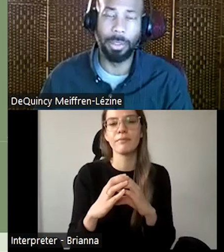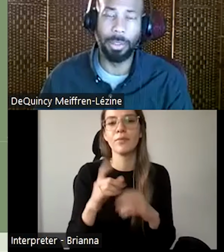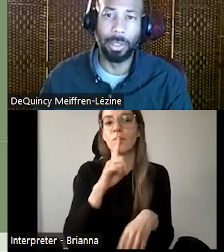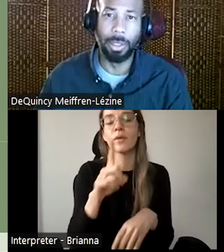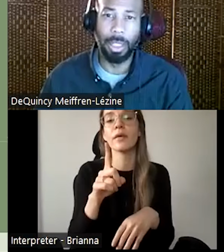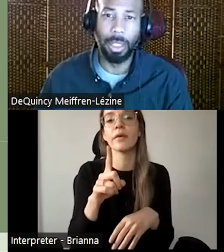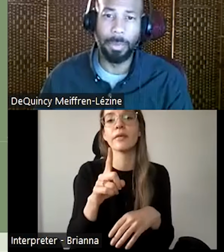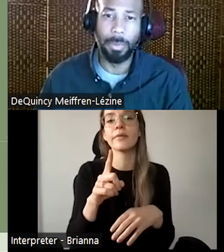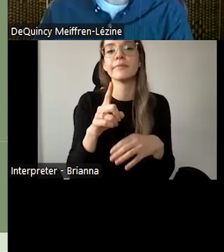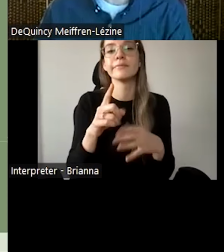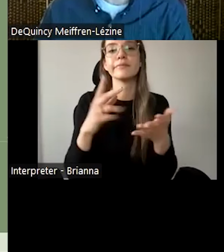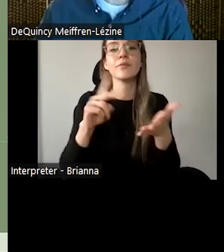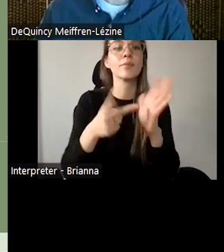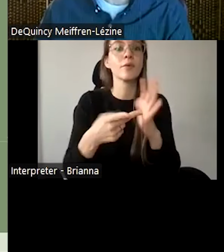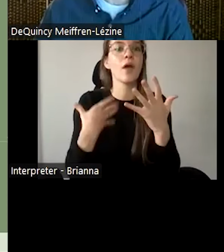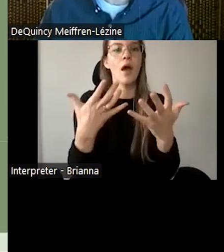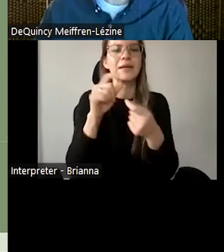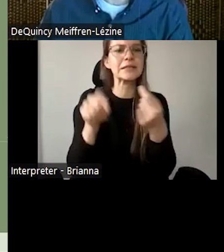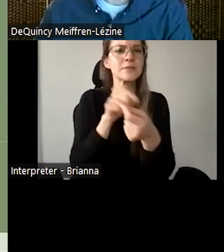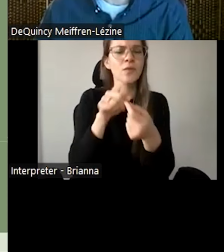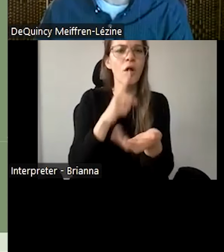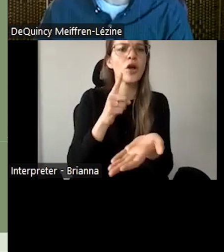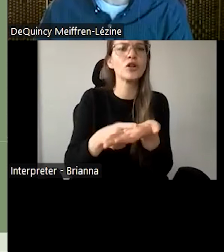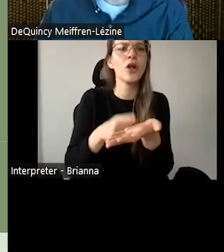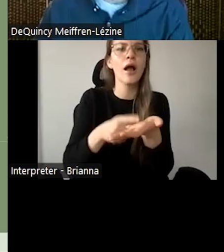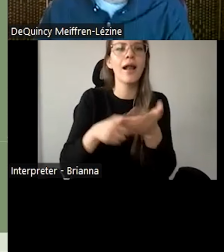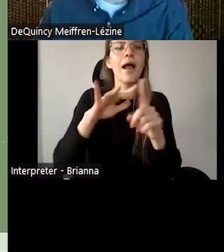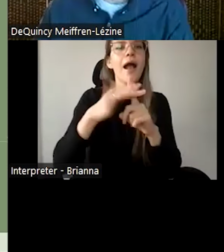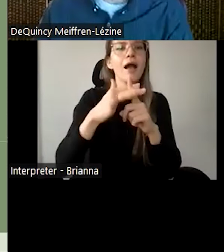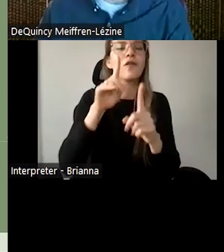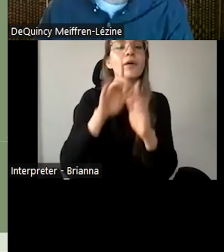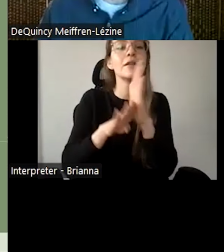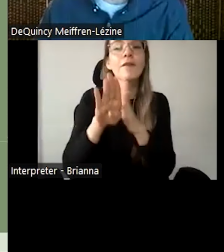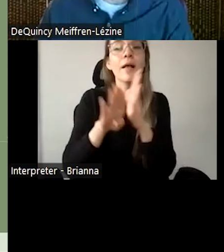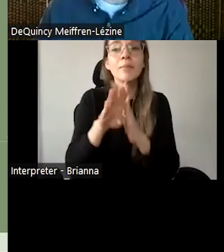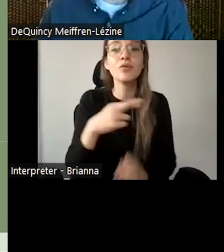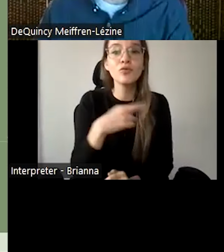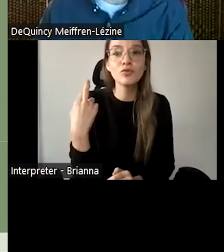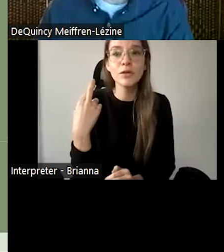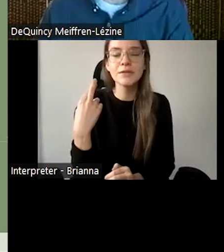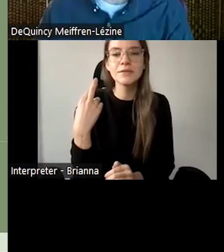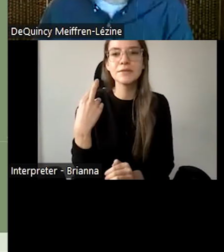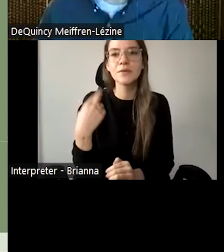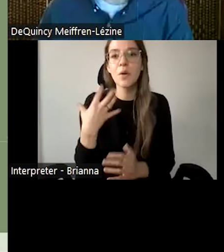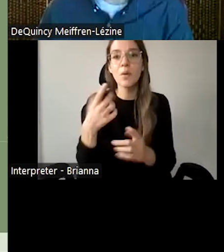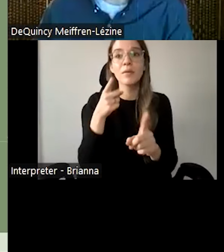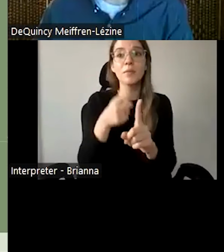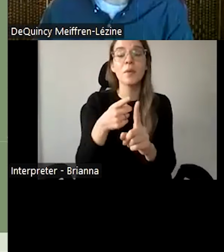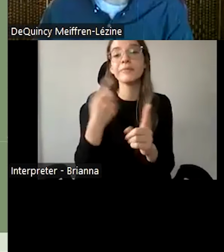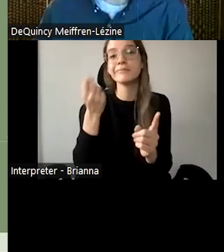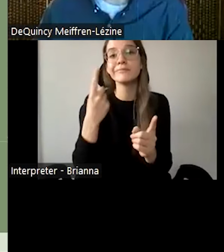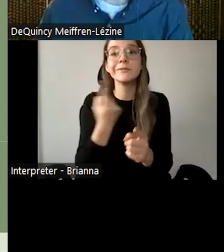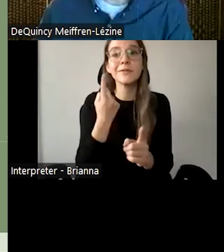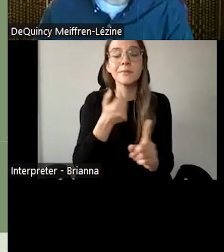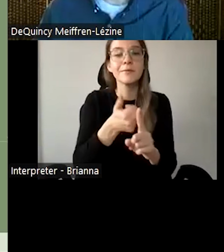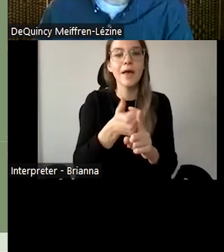to specifically look at the context of developing risk is to point out that when somebody has